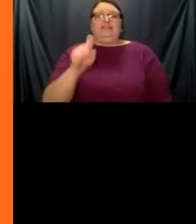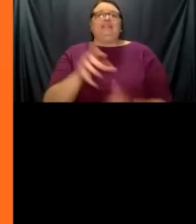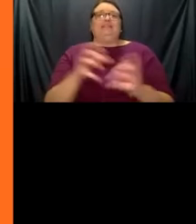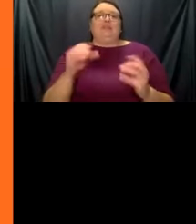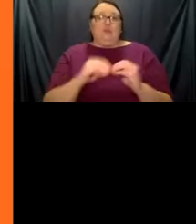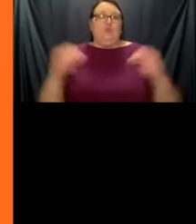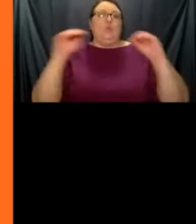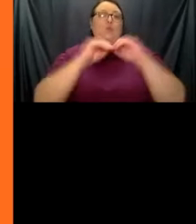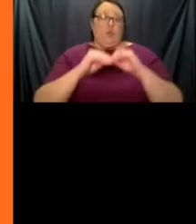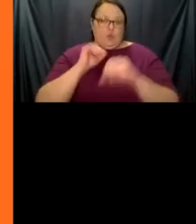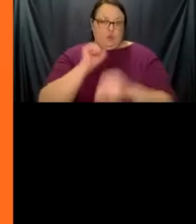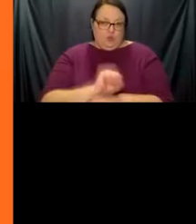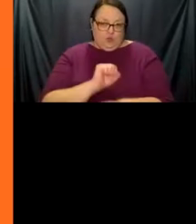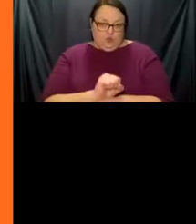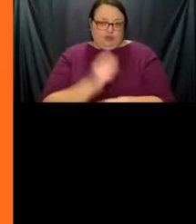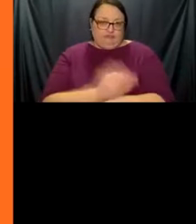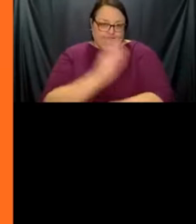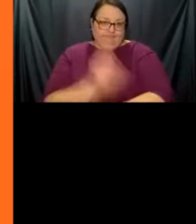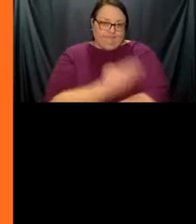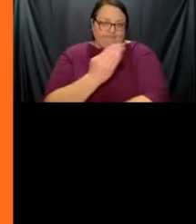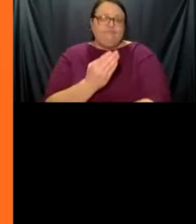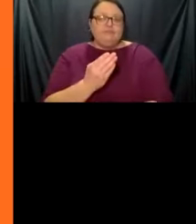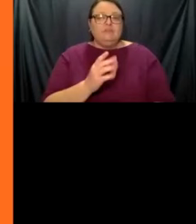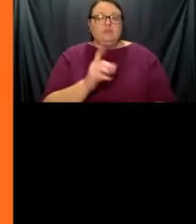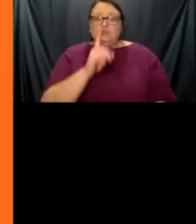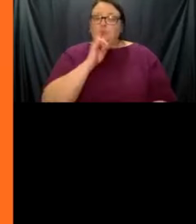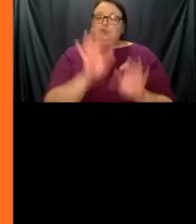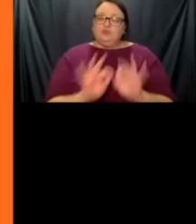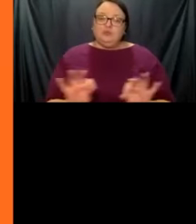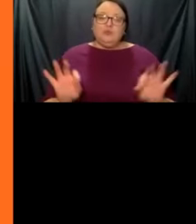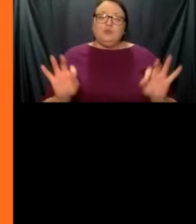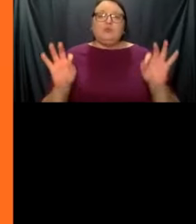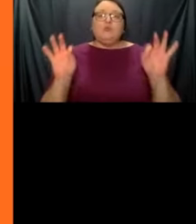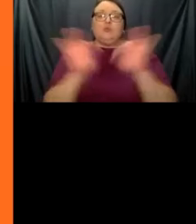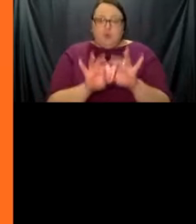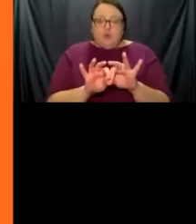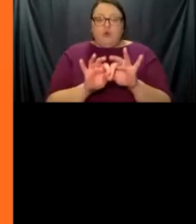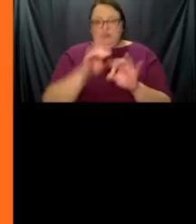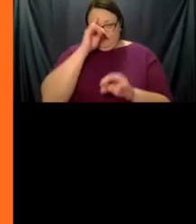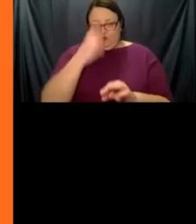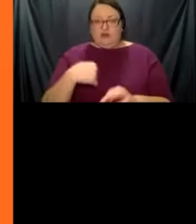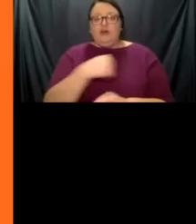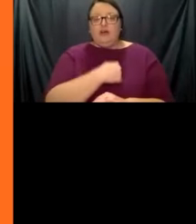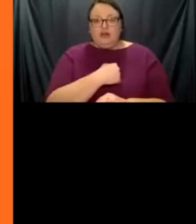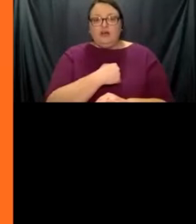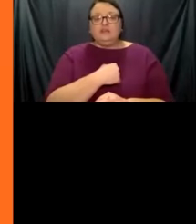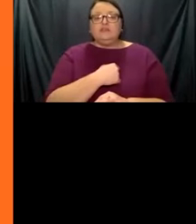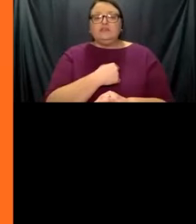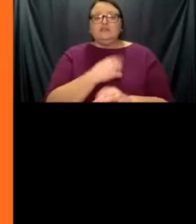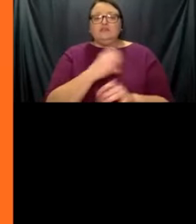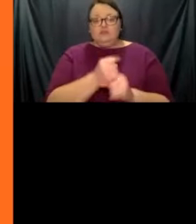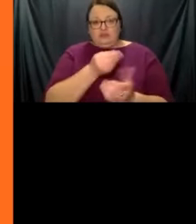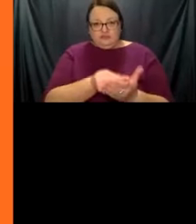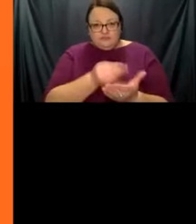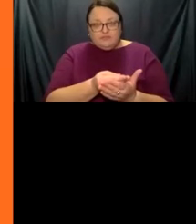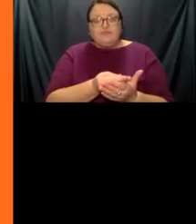So it really was very important in order for us to be able to move to the place we are now.